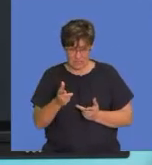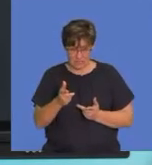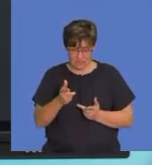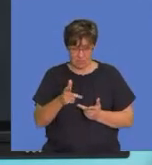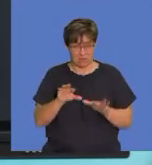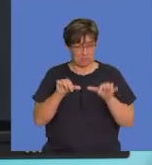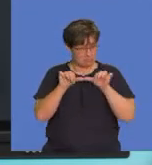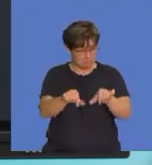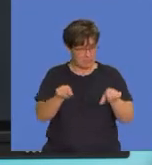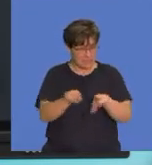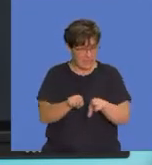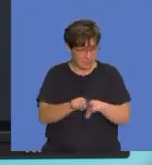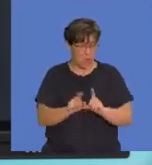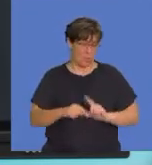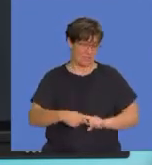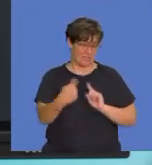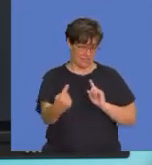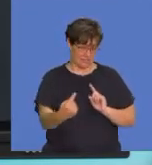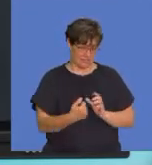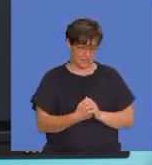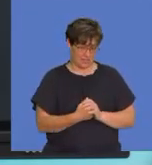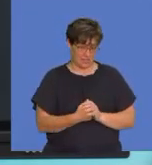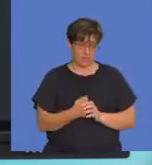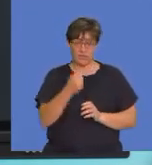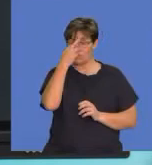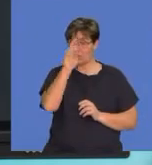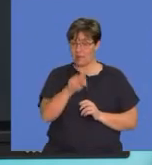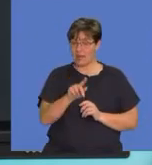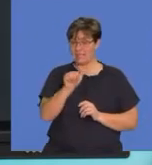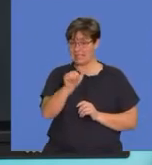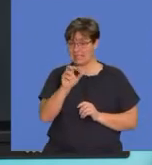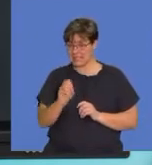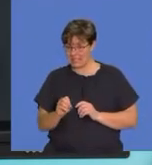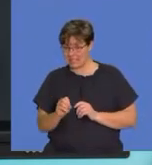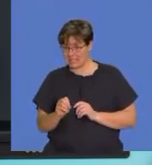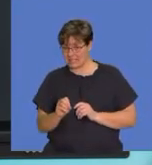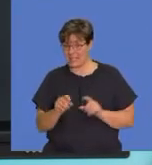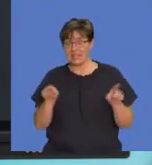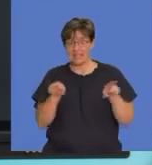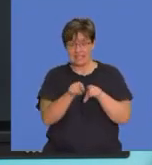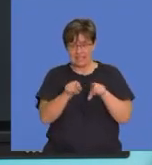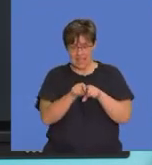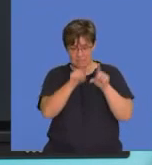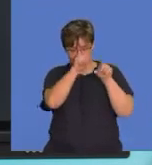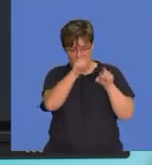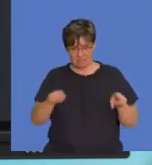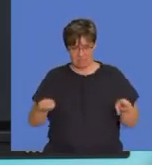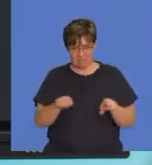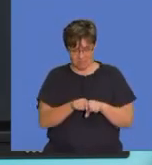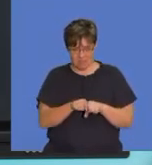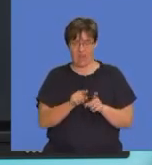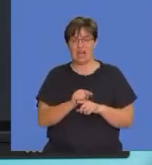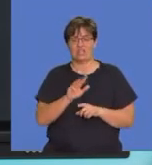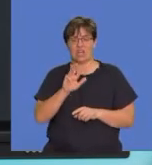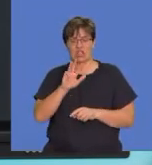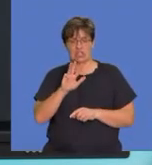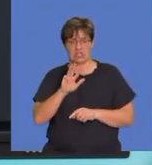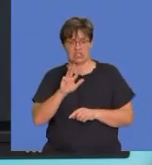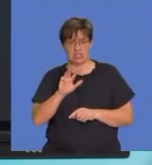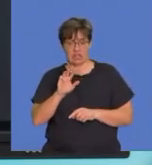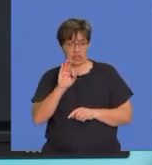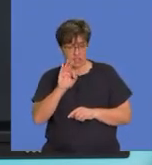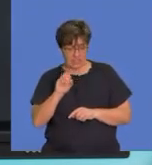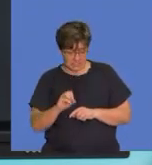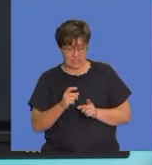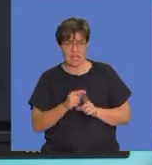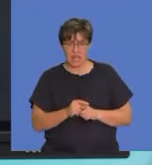with 45 degrees? And remember, I said 60 degrees will be in the same triangle as the 31, and 45 degrees